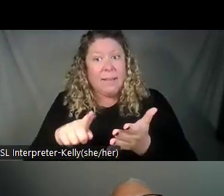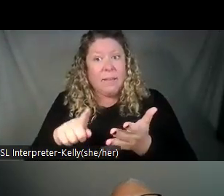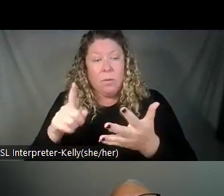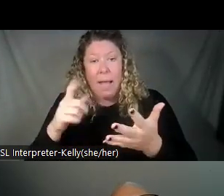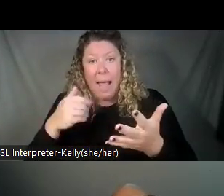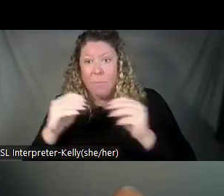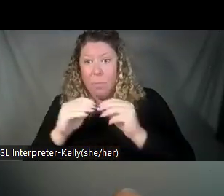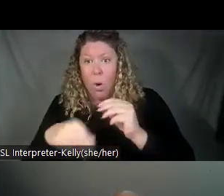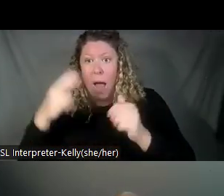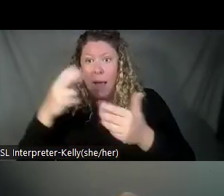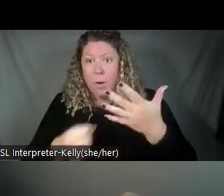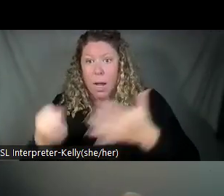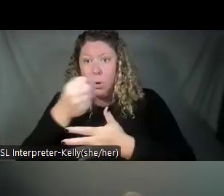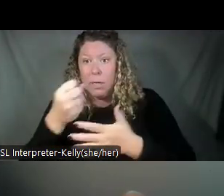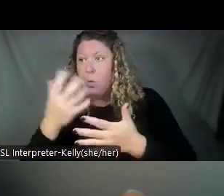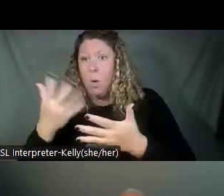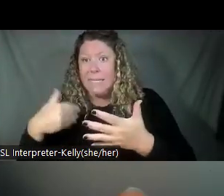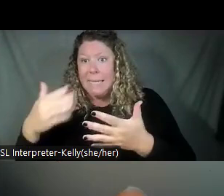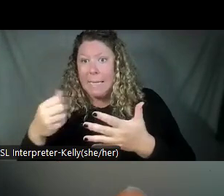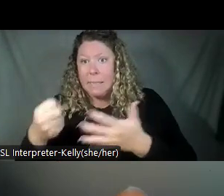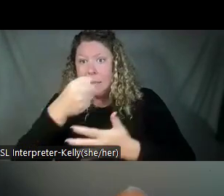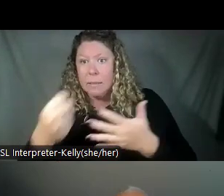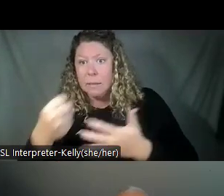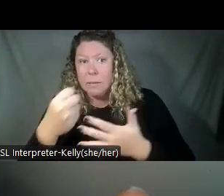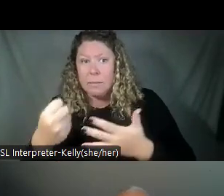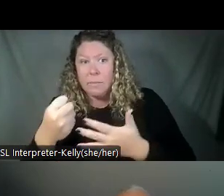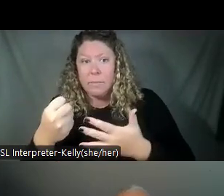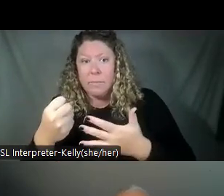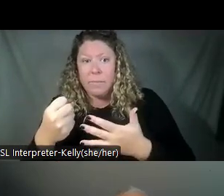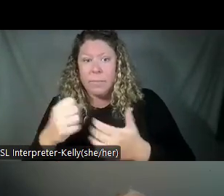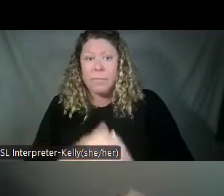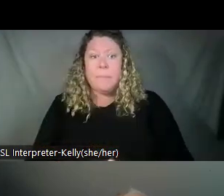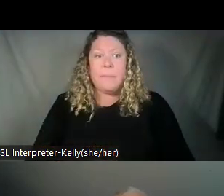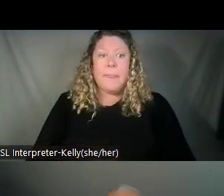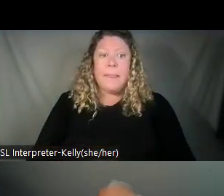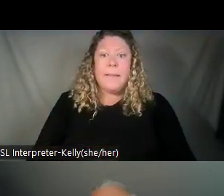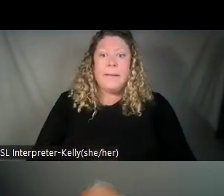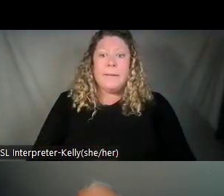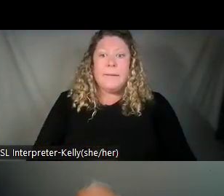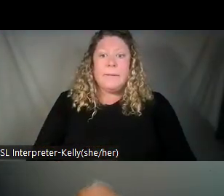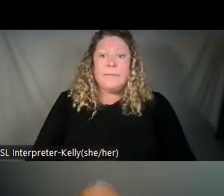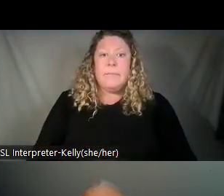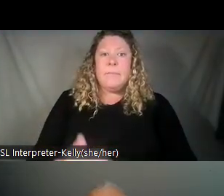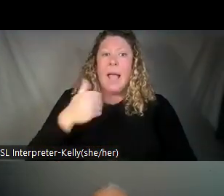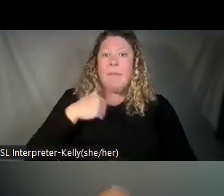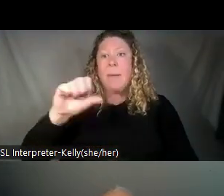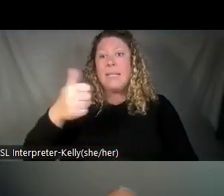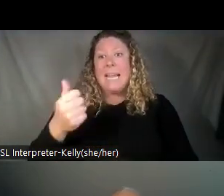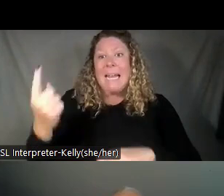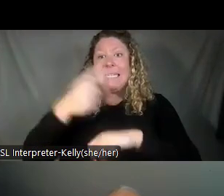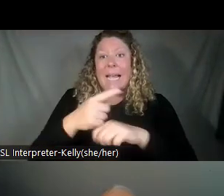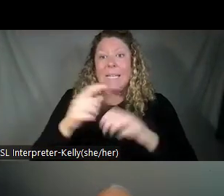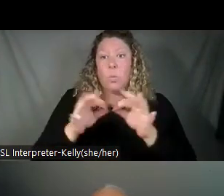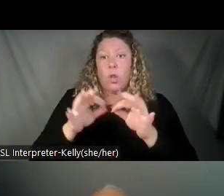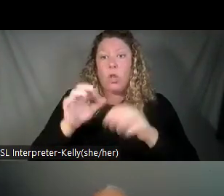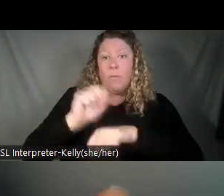do. So when we have our list of things of about 10 days worth of work, we have